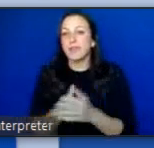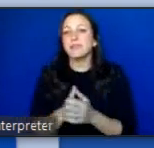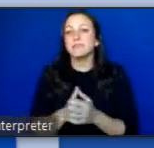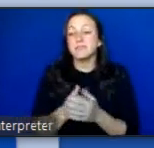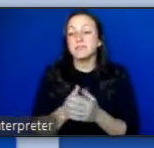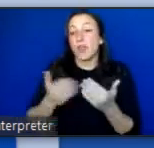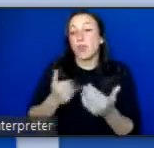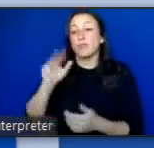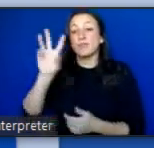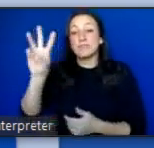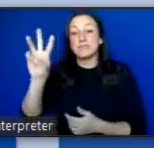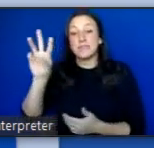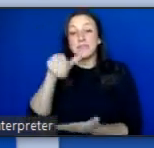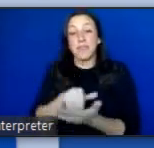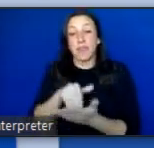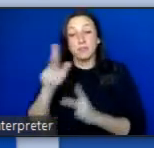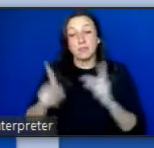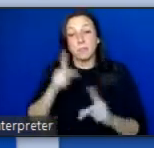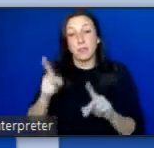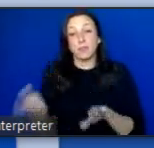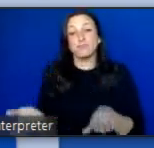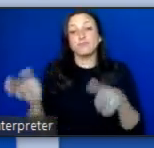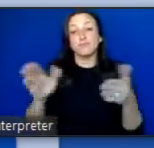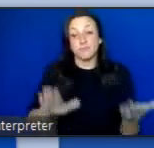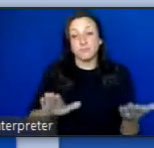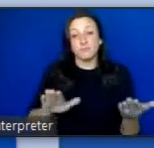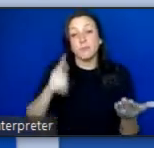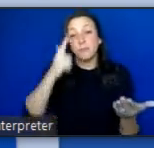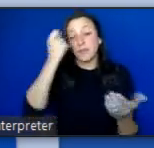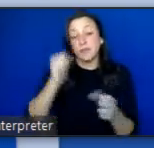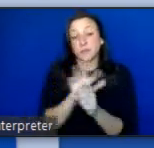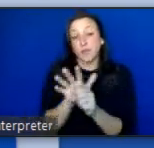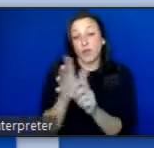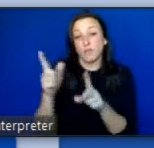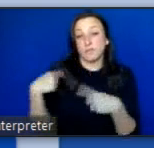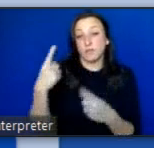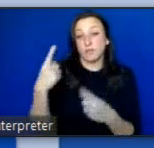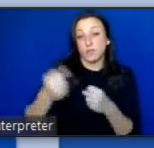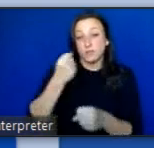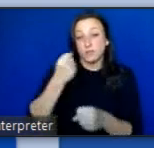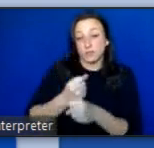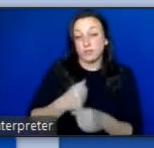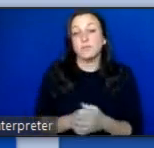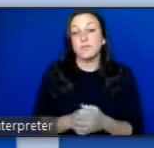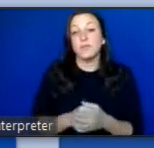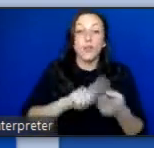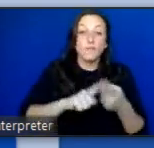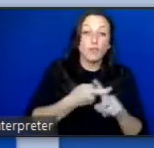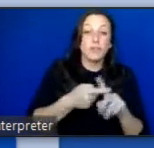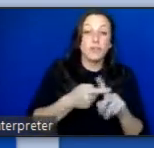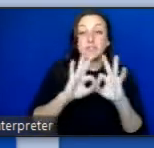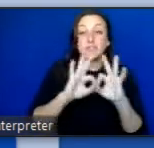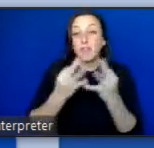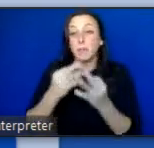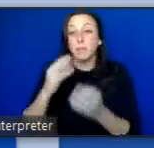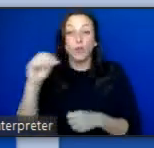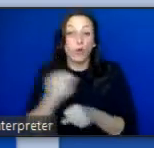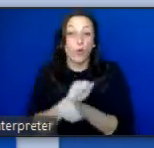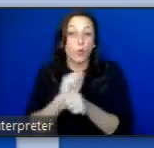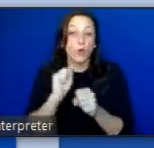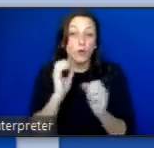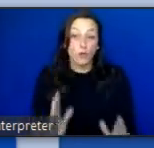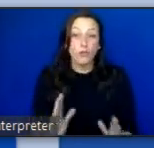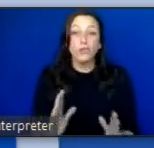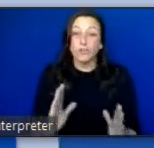to COVID over the last year. Friends, family members, colleagues who died from this